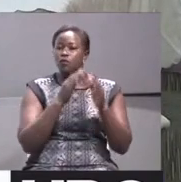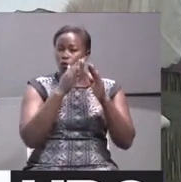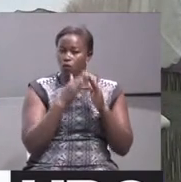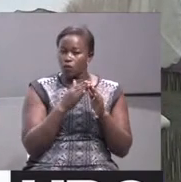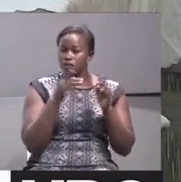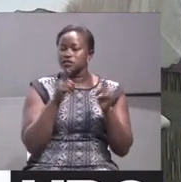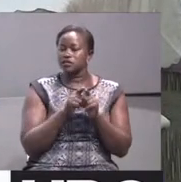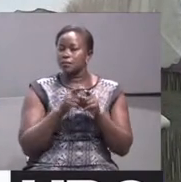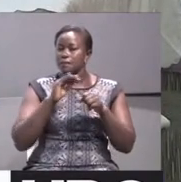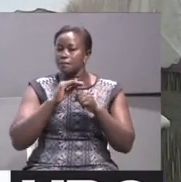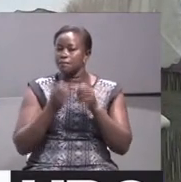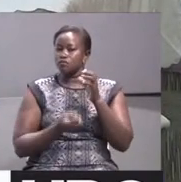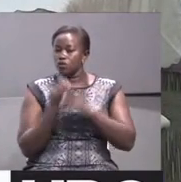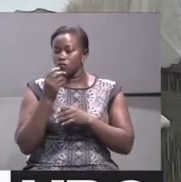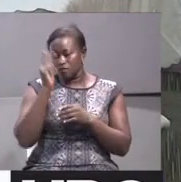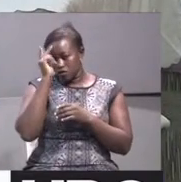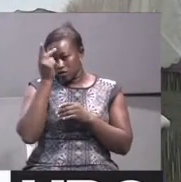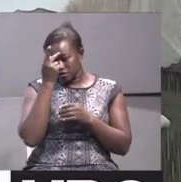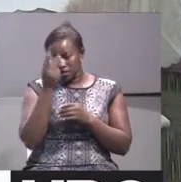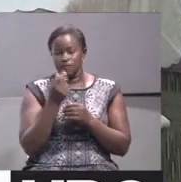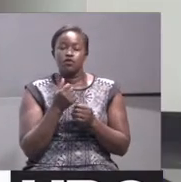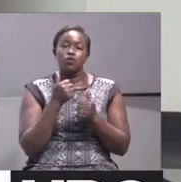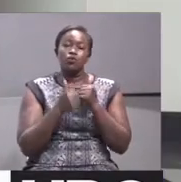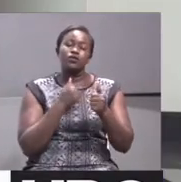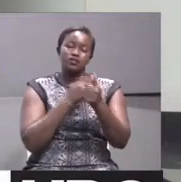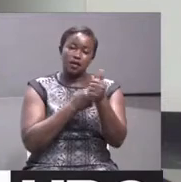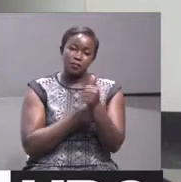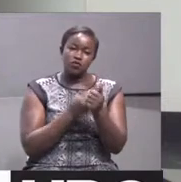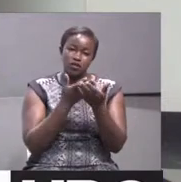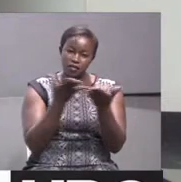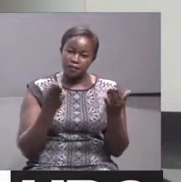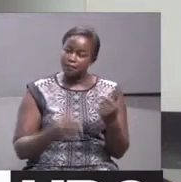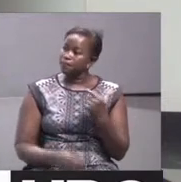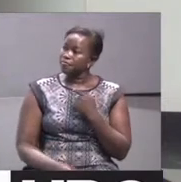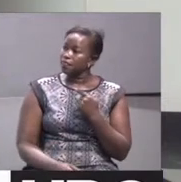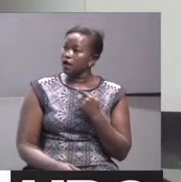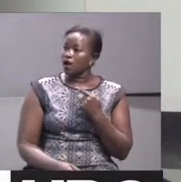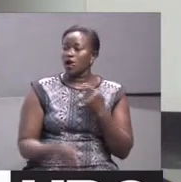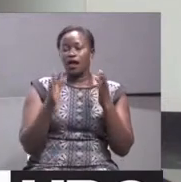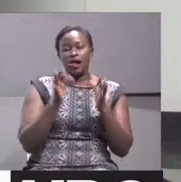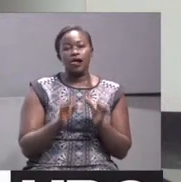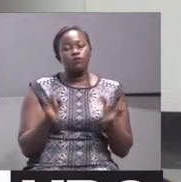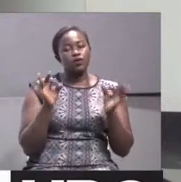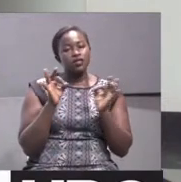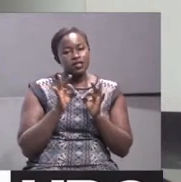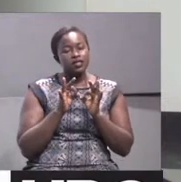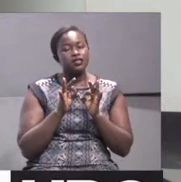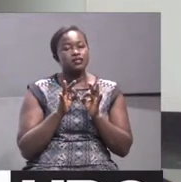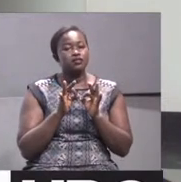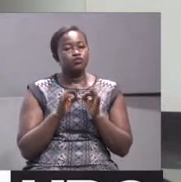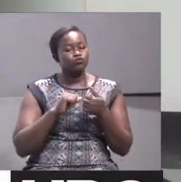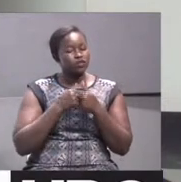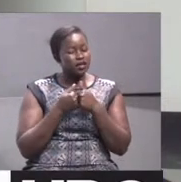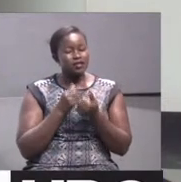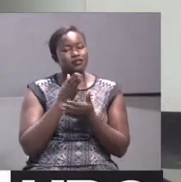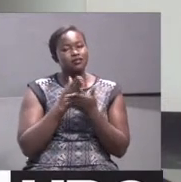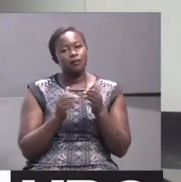as make policies that support them. We need a cultural reorientation to challenge some of these cultures.